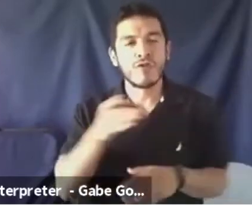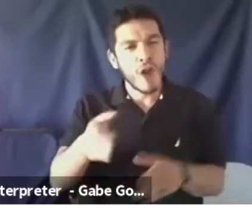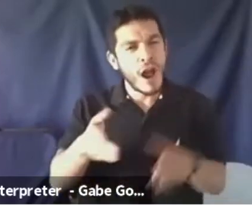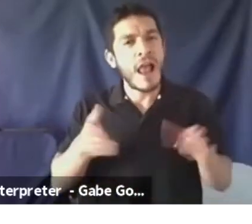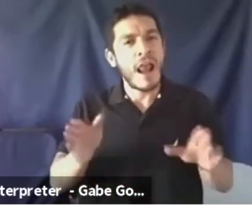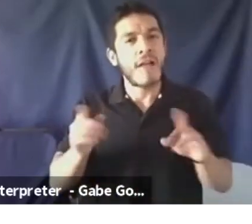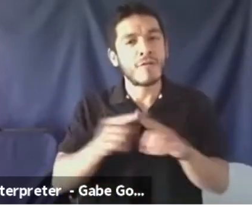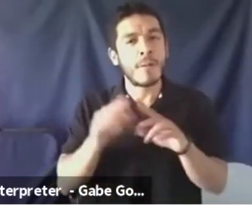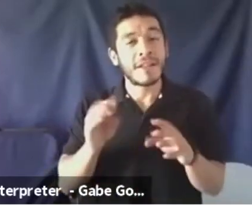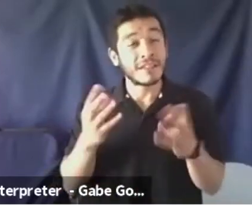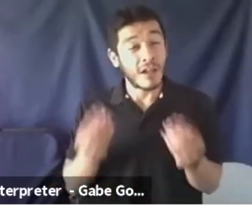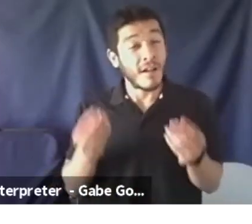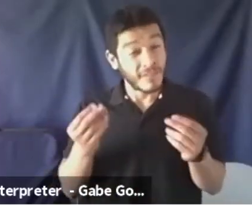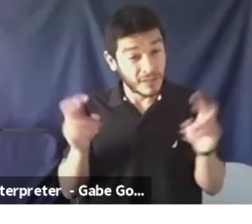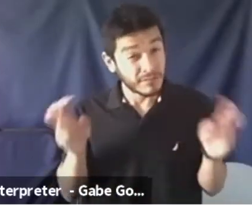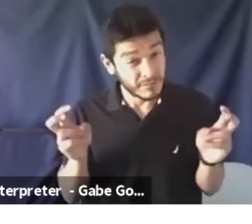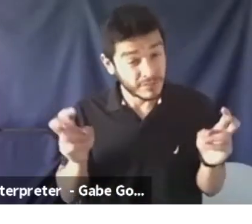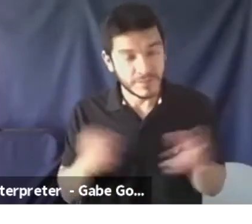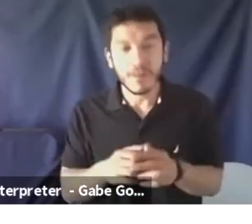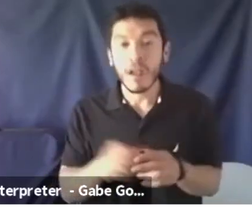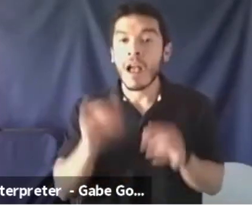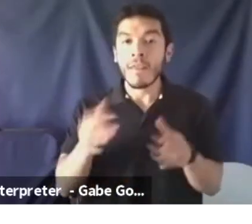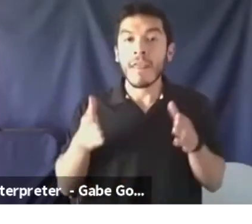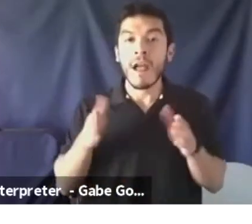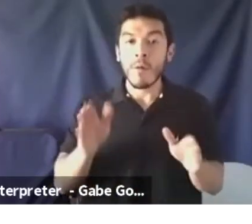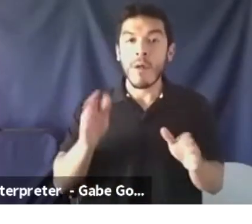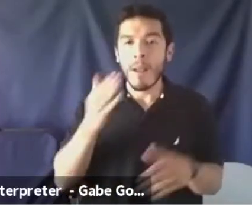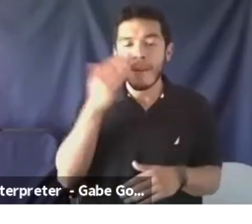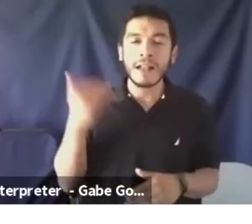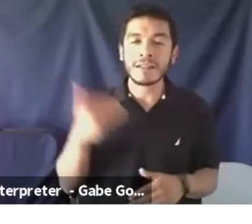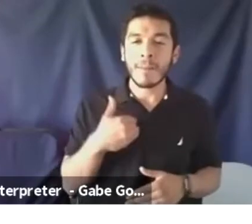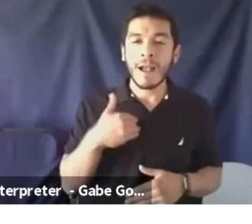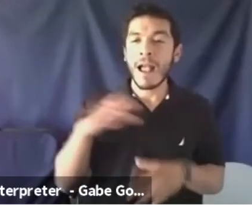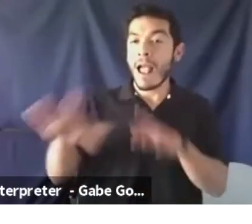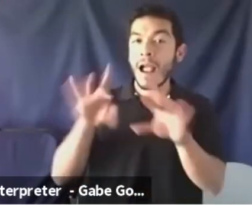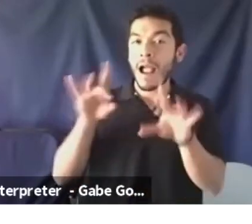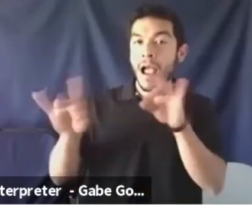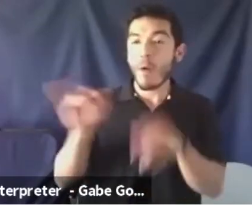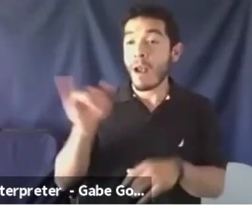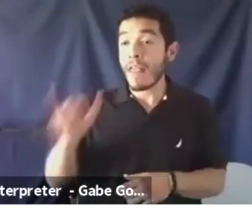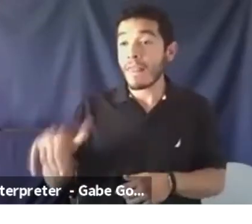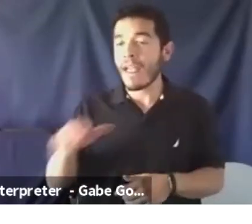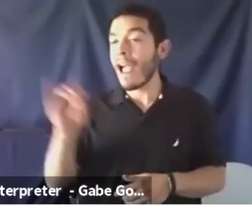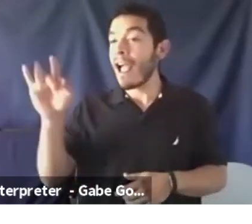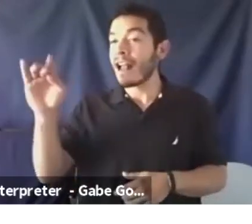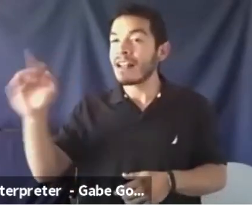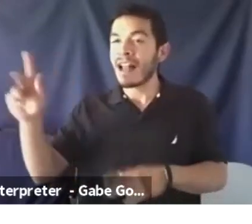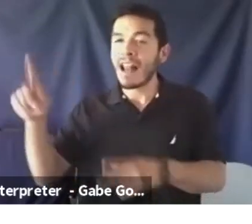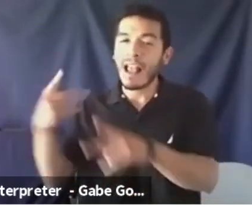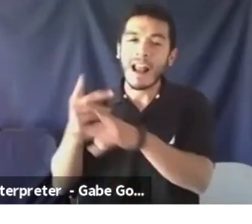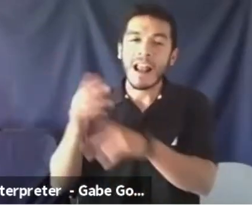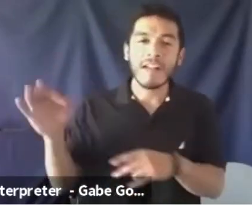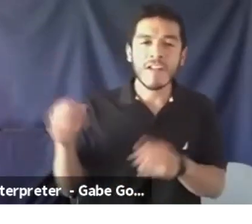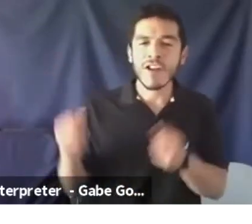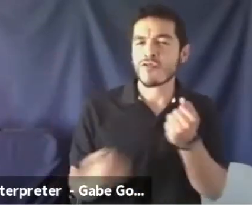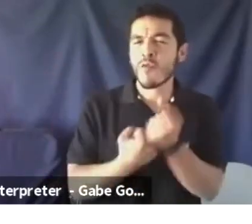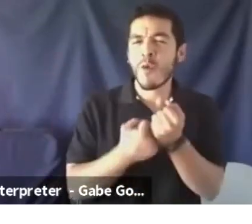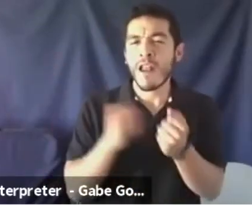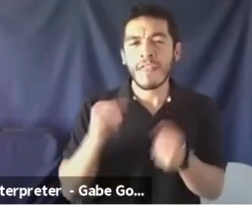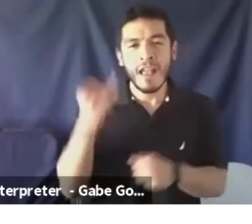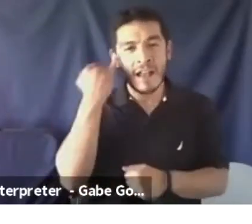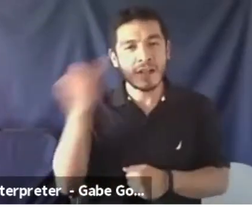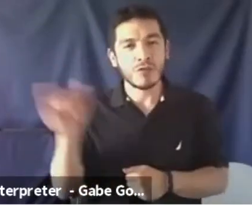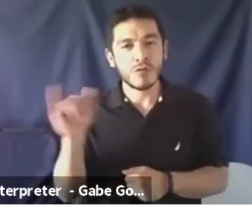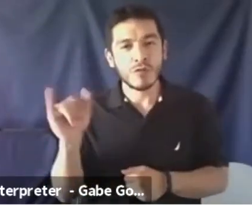be soft. So in that way, because my cast was like that, and Daniel kind of supported that too, just by